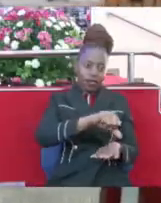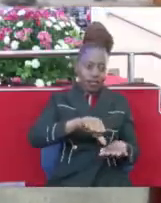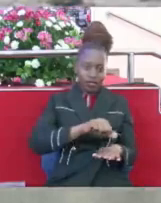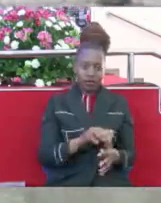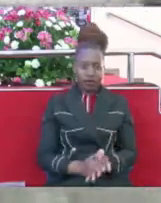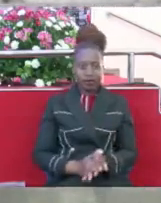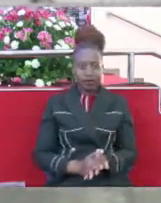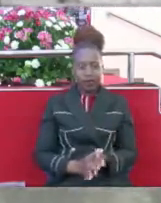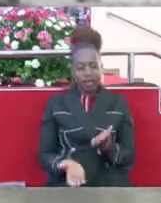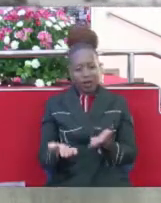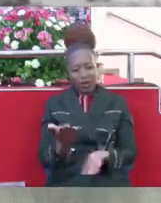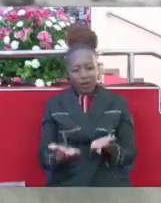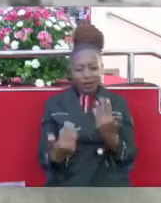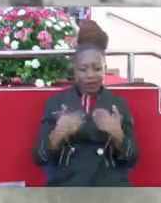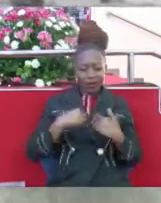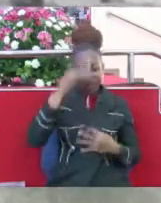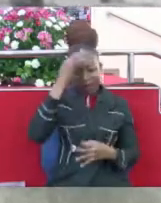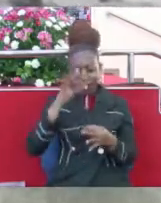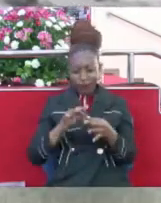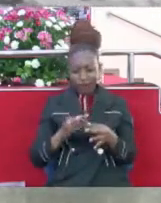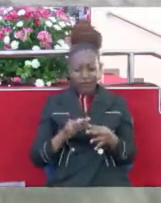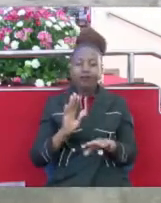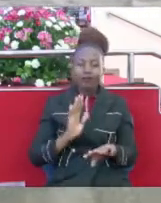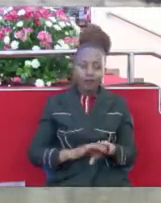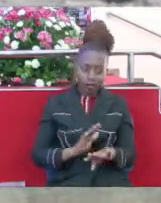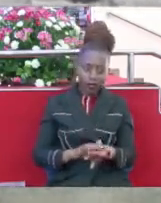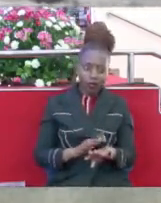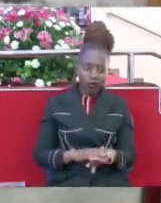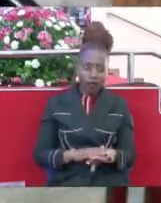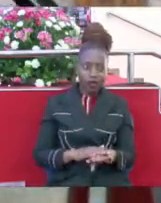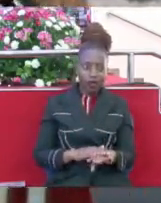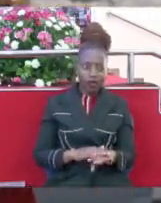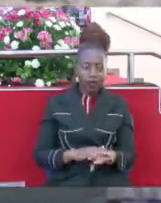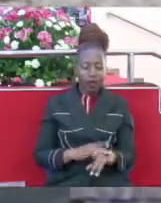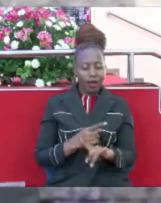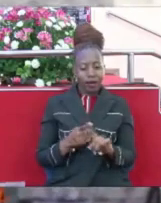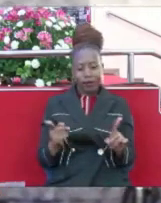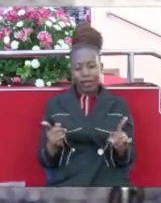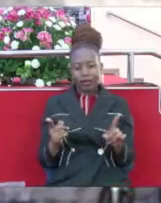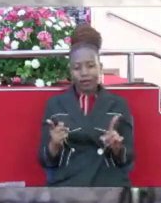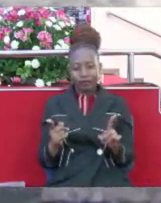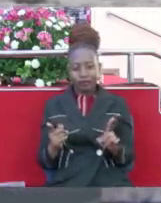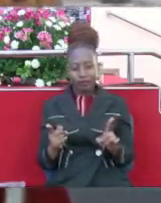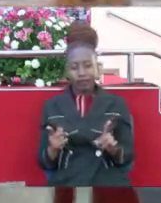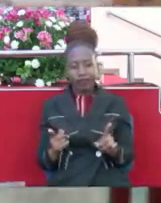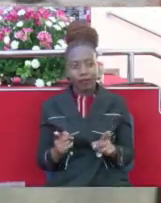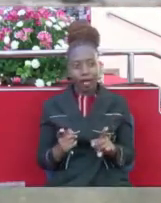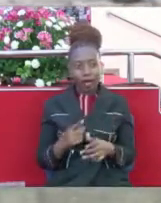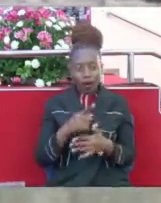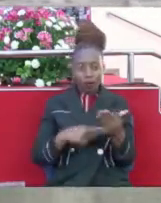You may have faith, it is good. But whatever faith declares, an anointing says